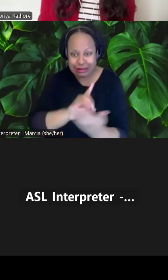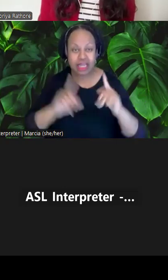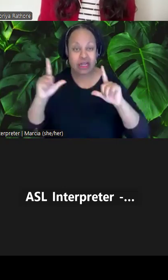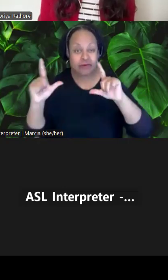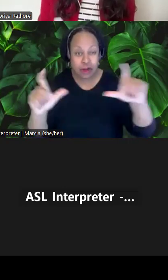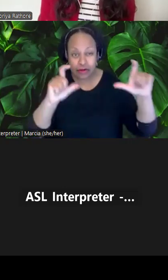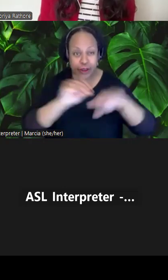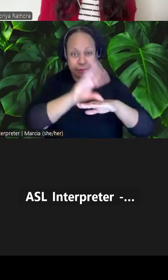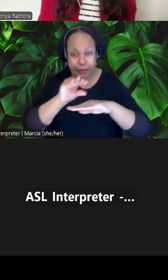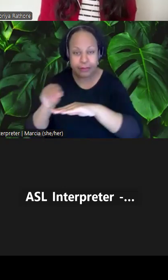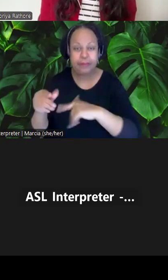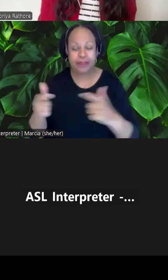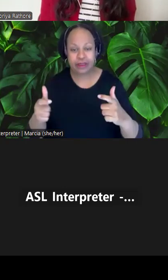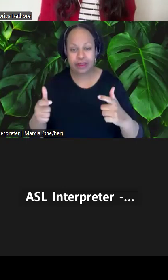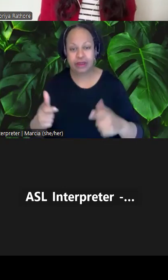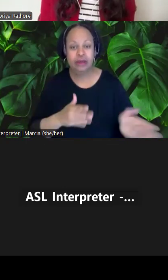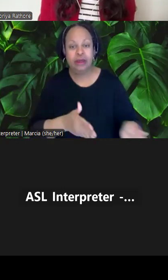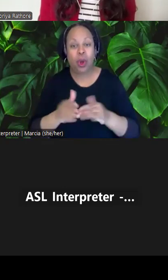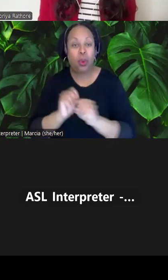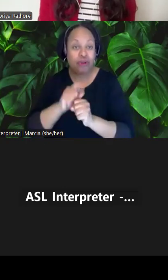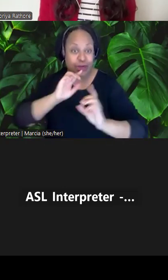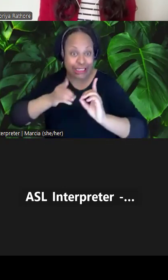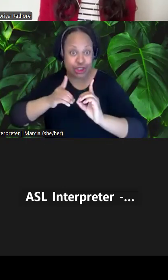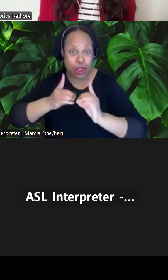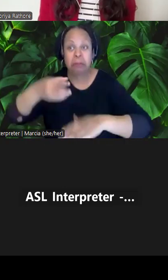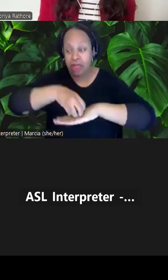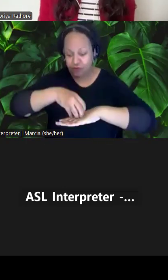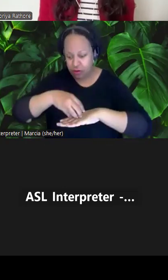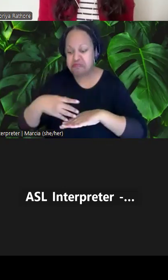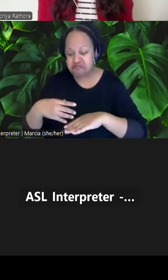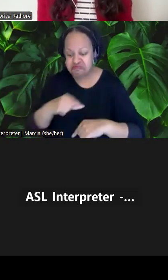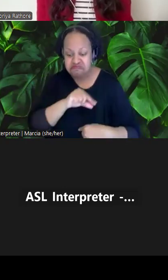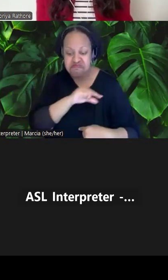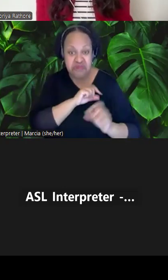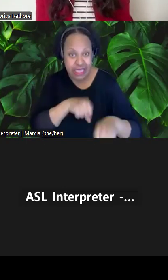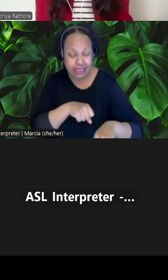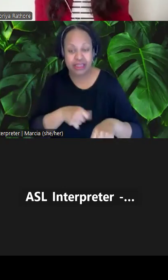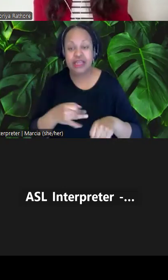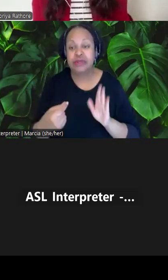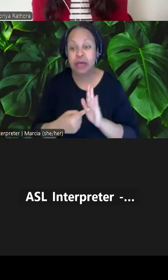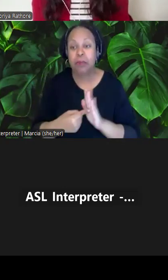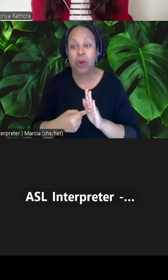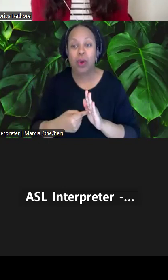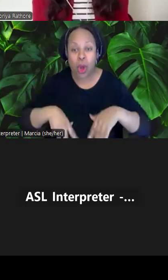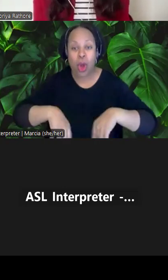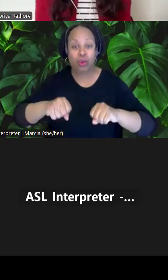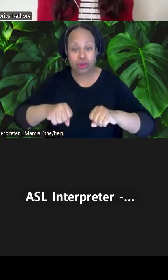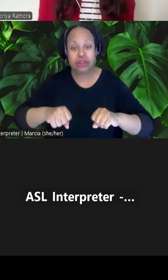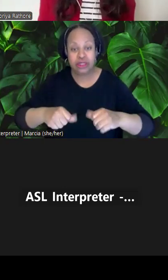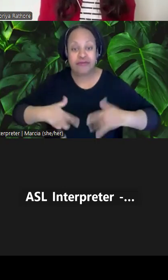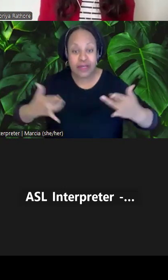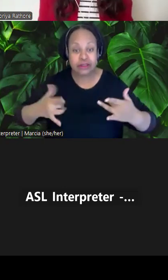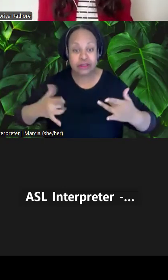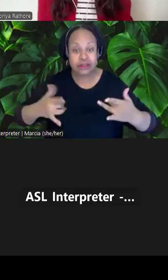Works for digital platforms are eligible. So if you're doing a series of events on Zoom, that's fine. And if